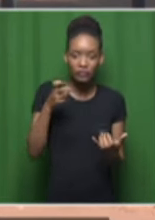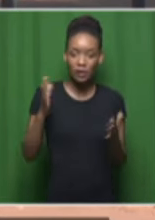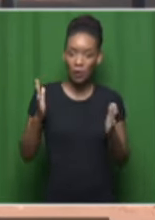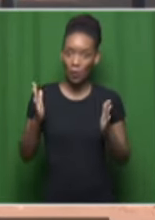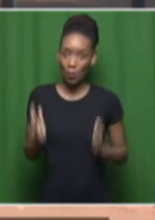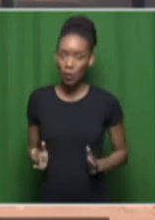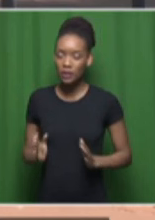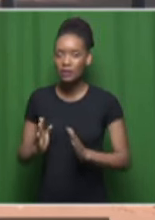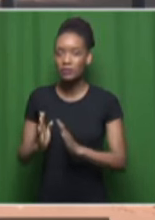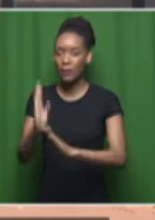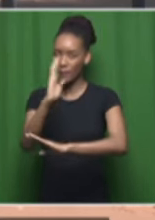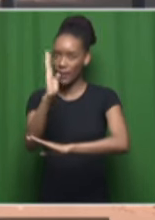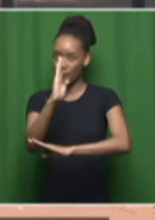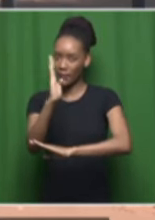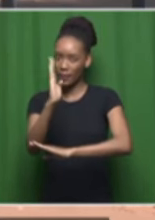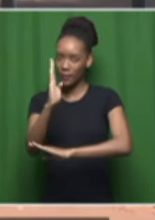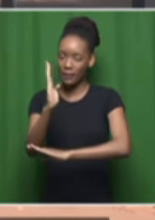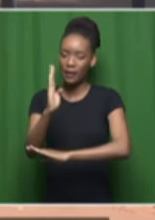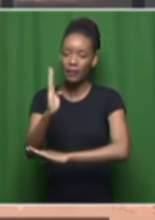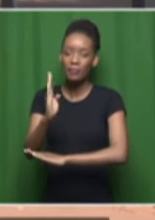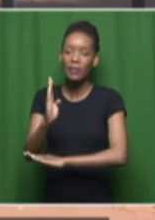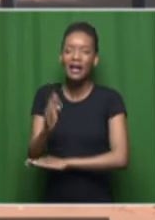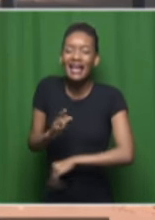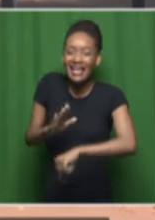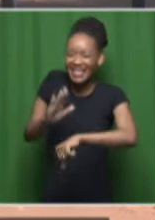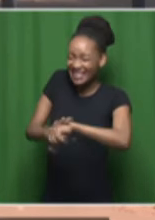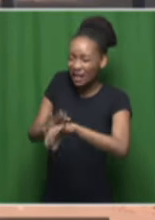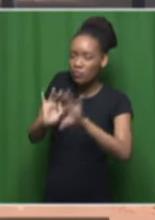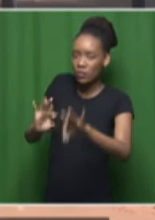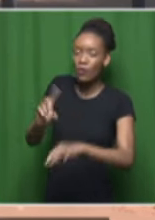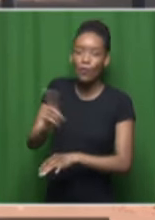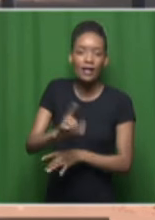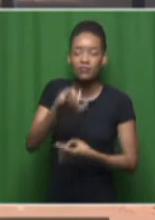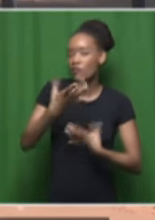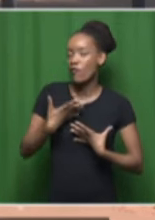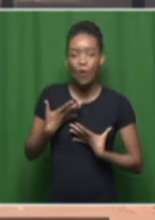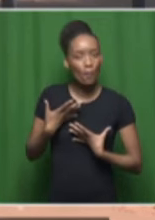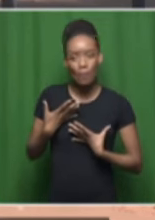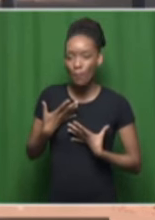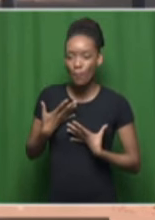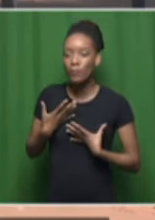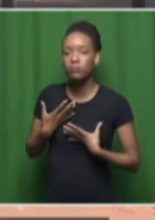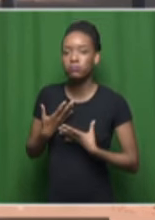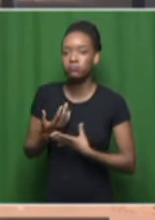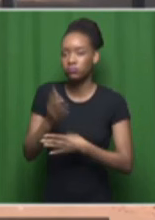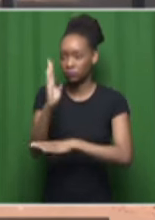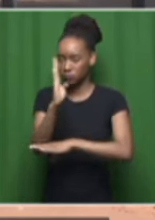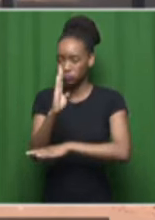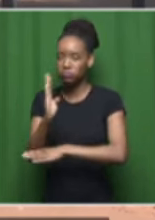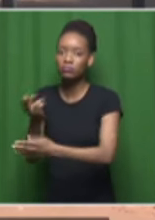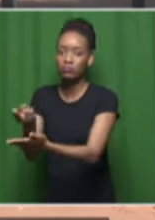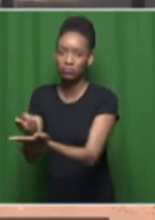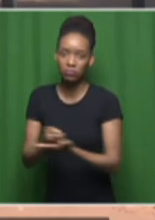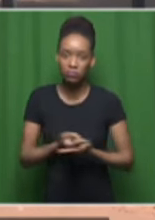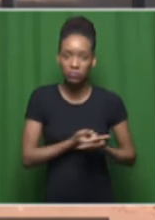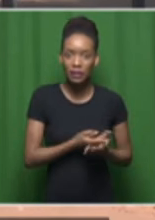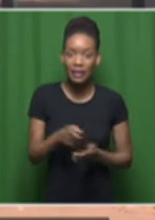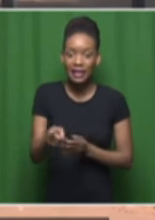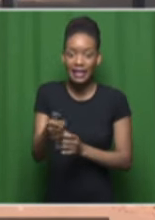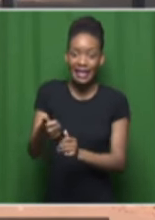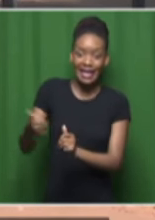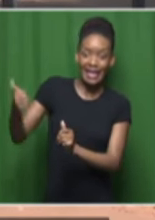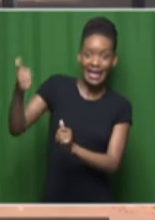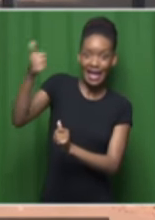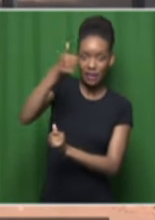midday today. We have not yet been given an exact time, and according to culture, because he was the head of the